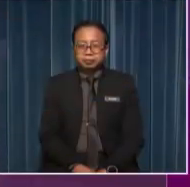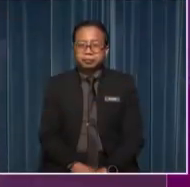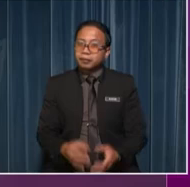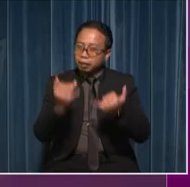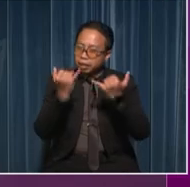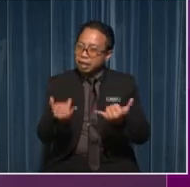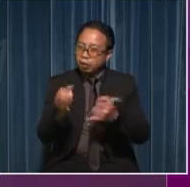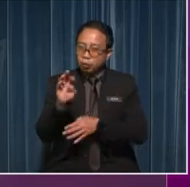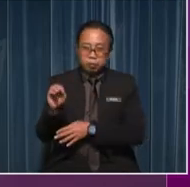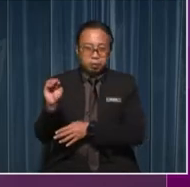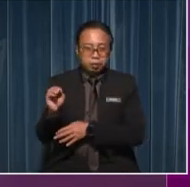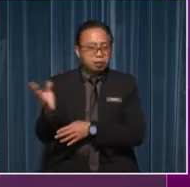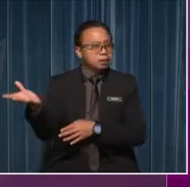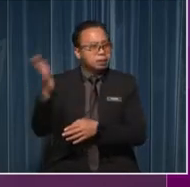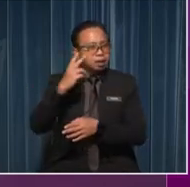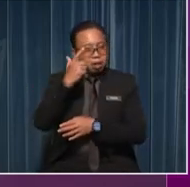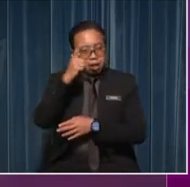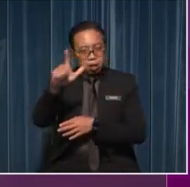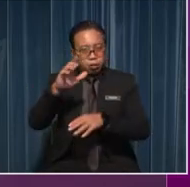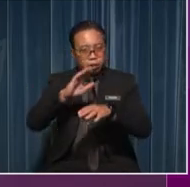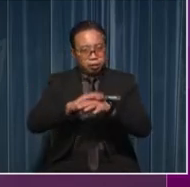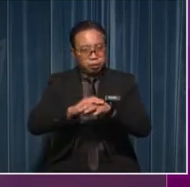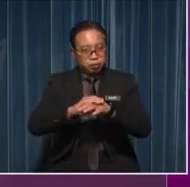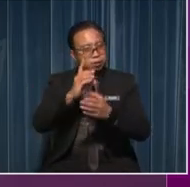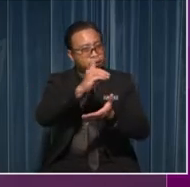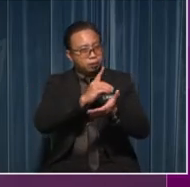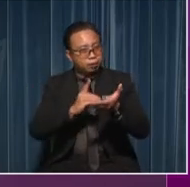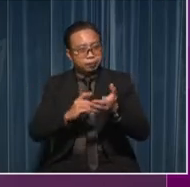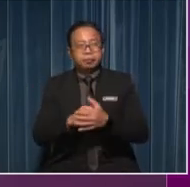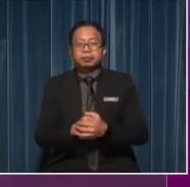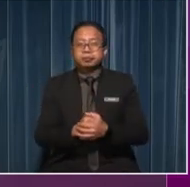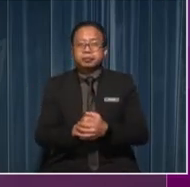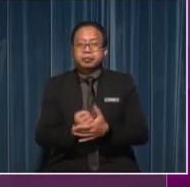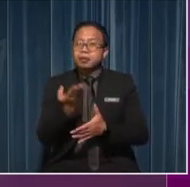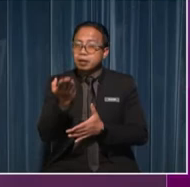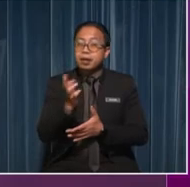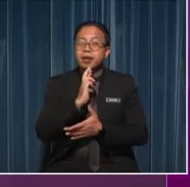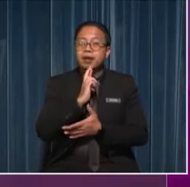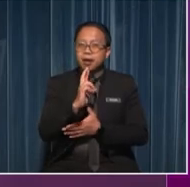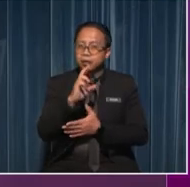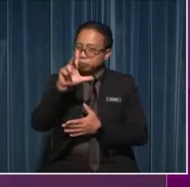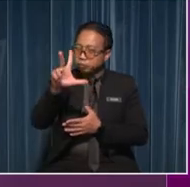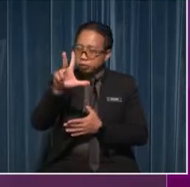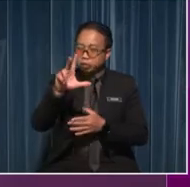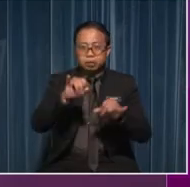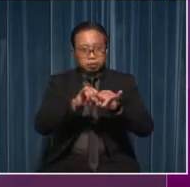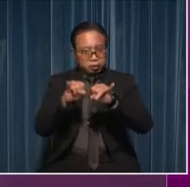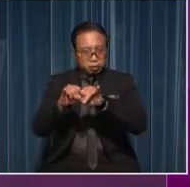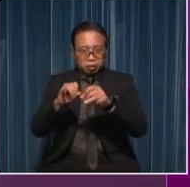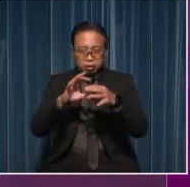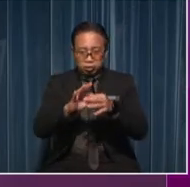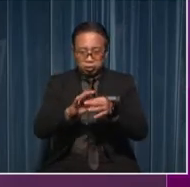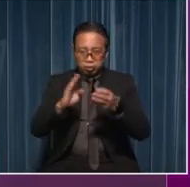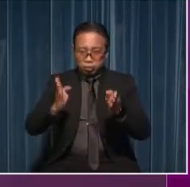Now, pupils, let's look at this diagram. There are three types of